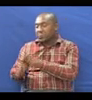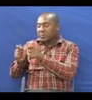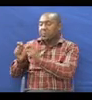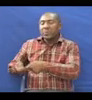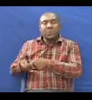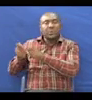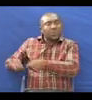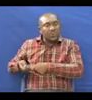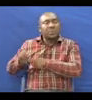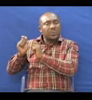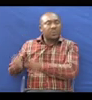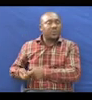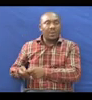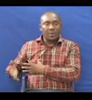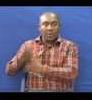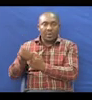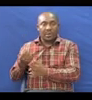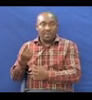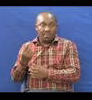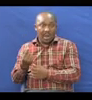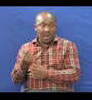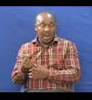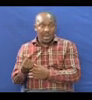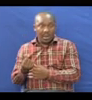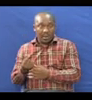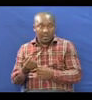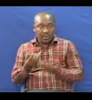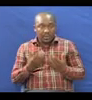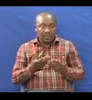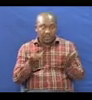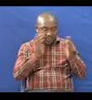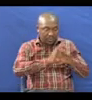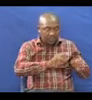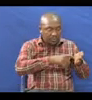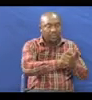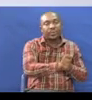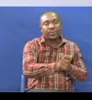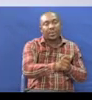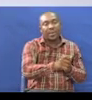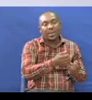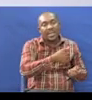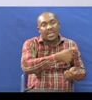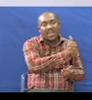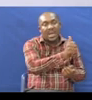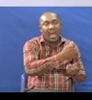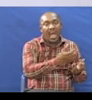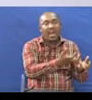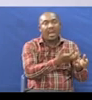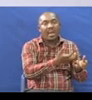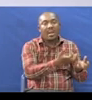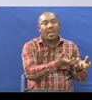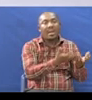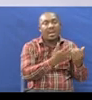So we have two groups here. The landlords who own the land, which is fertile